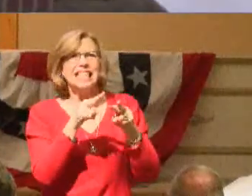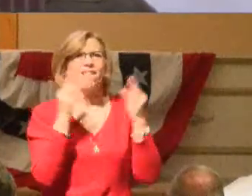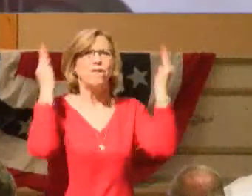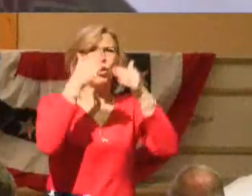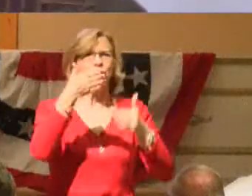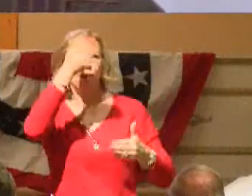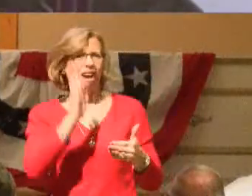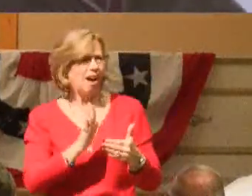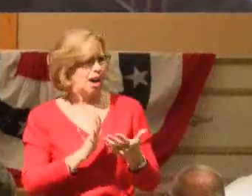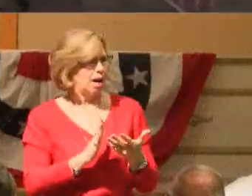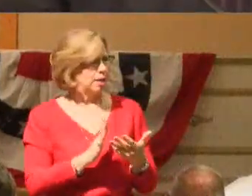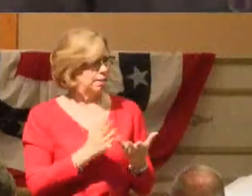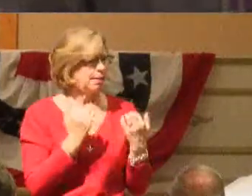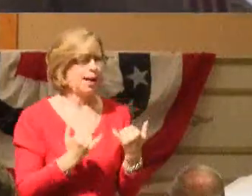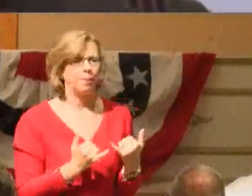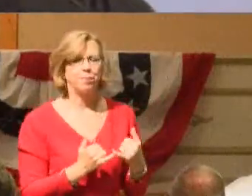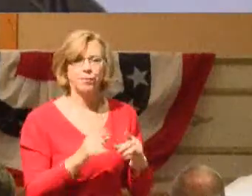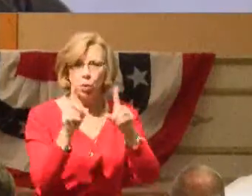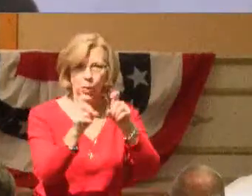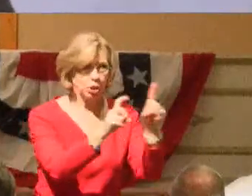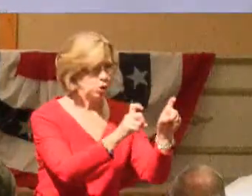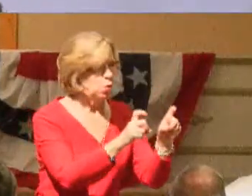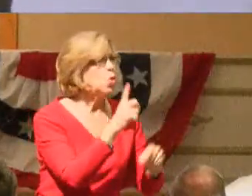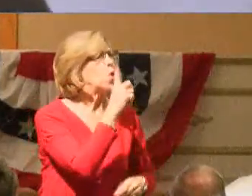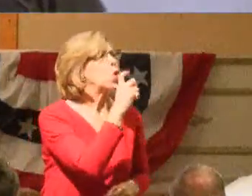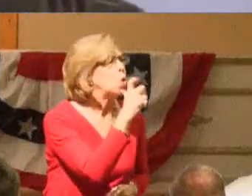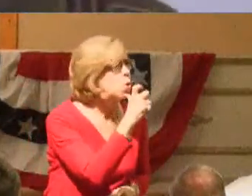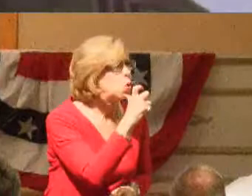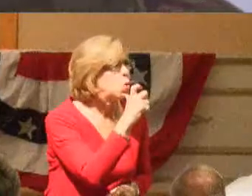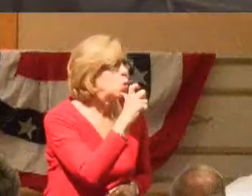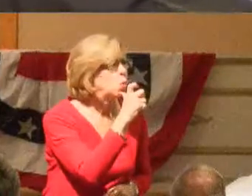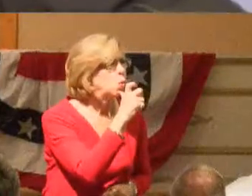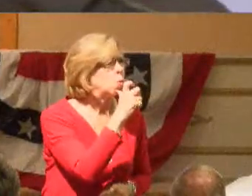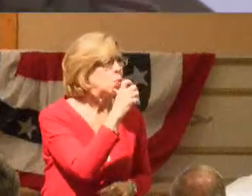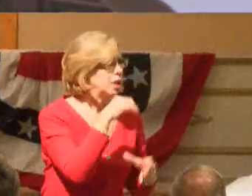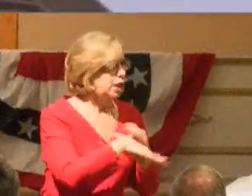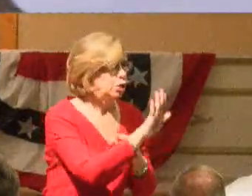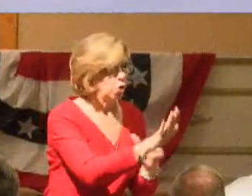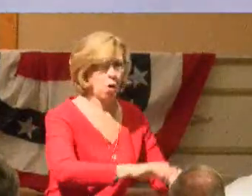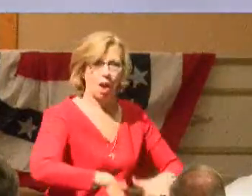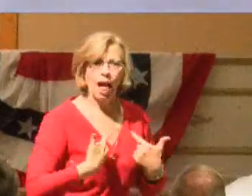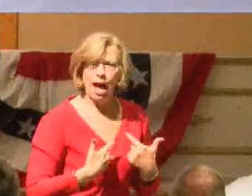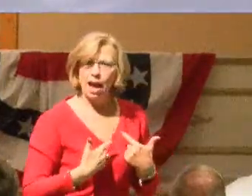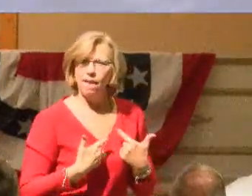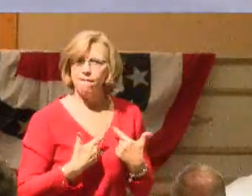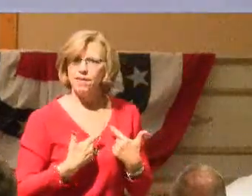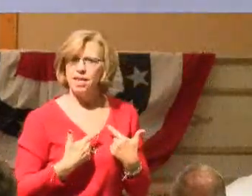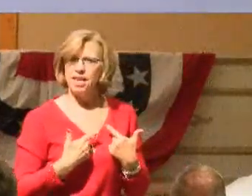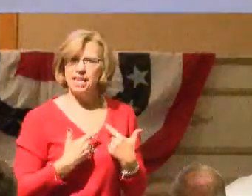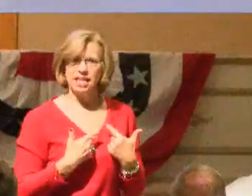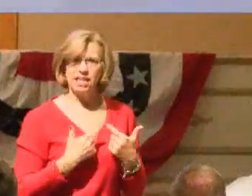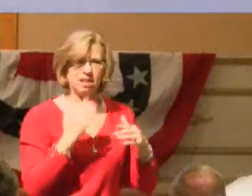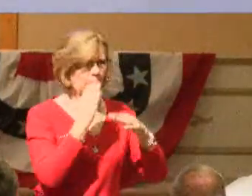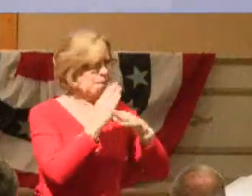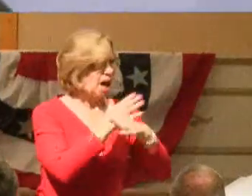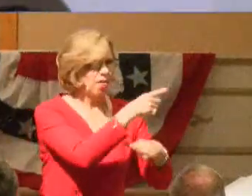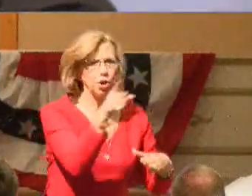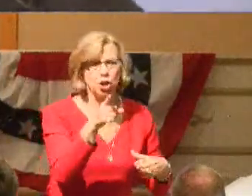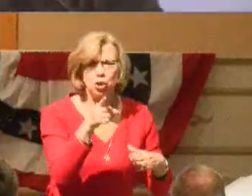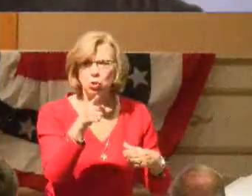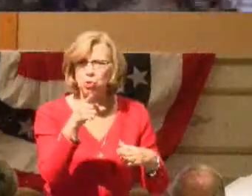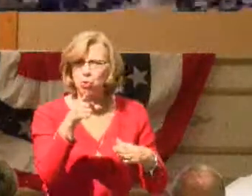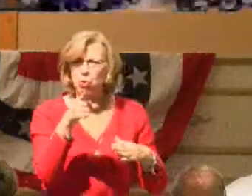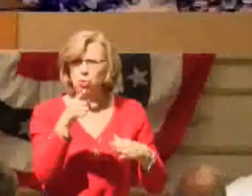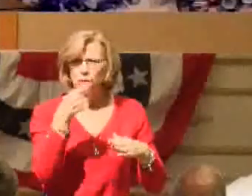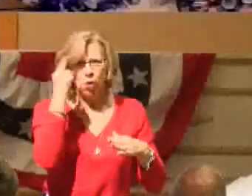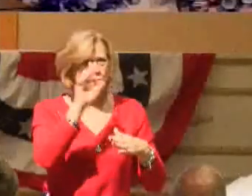this all-important question. Who is the who in your life that is distracting you from running the race for Christ